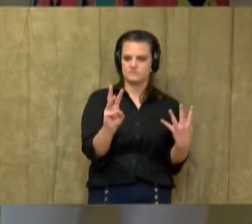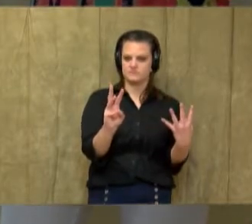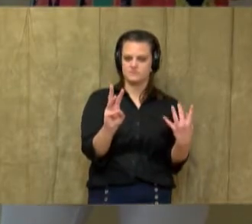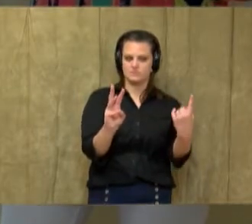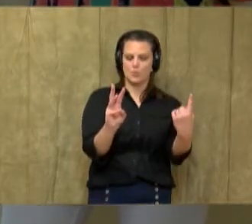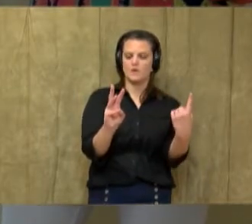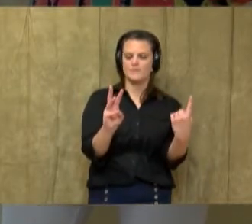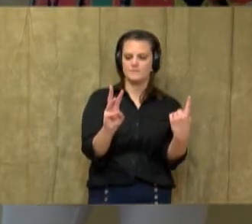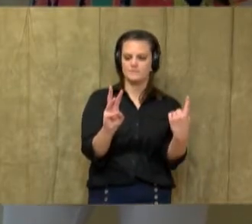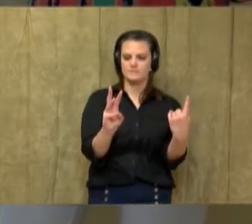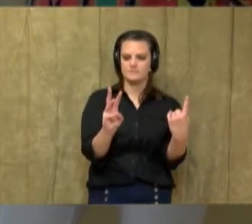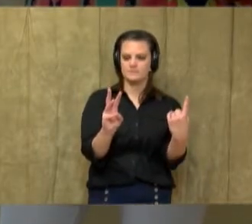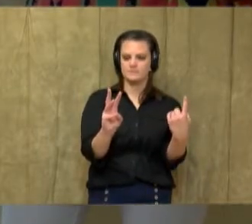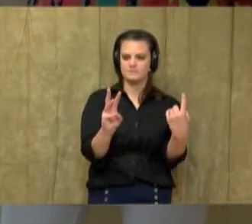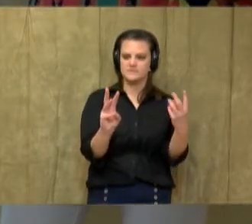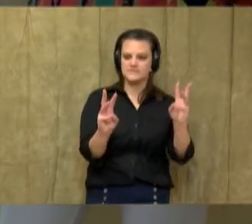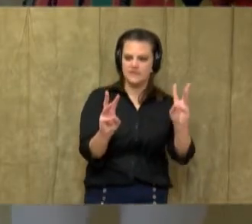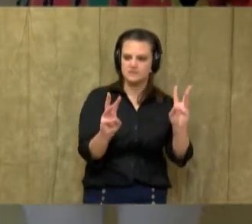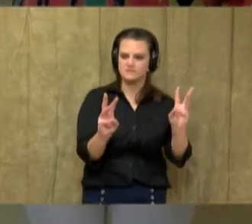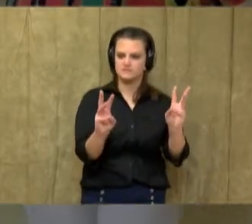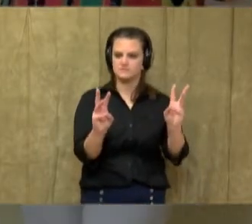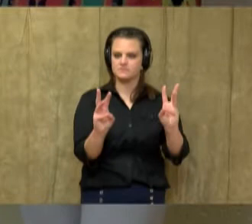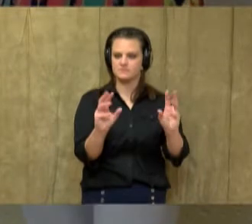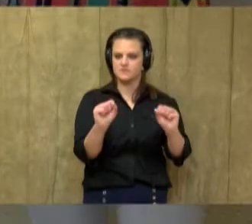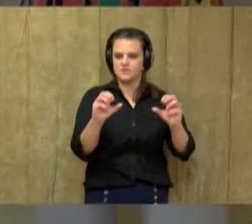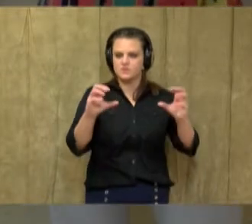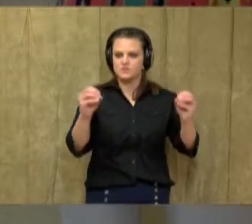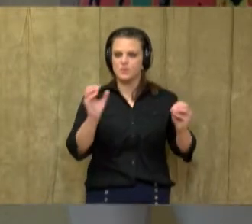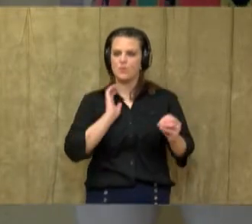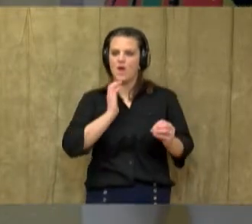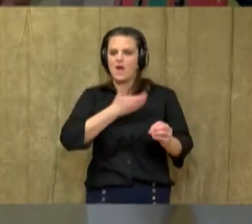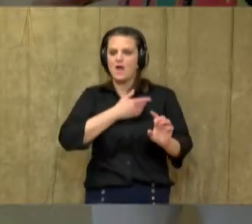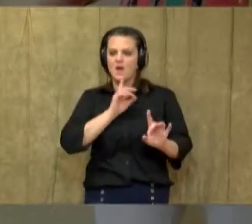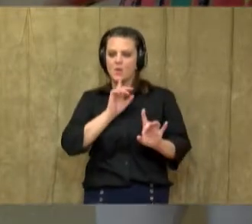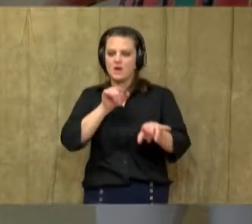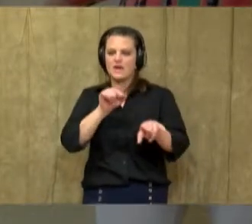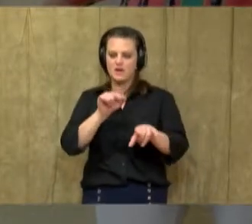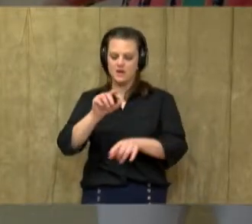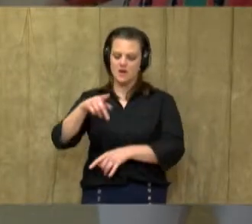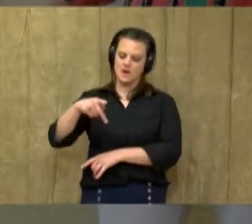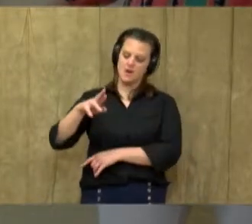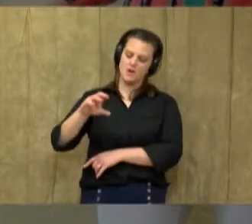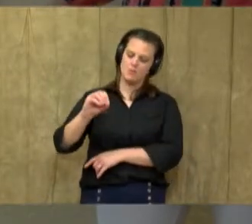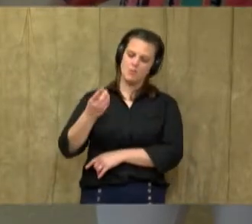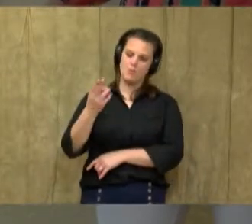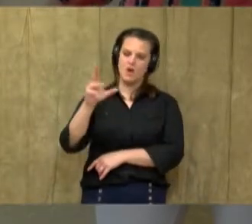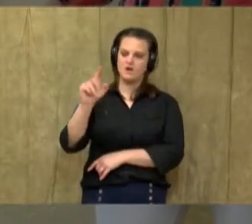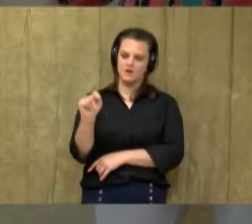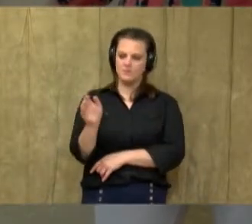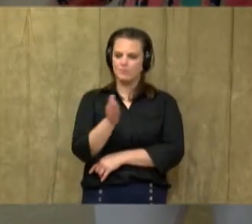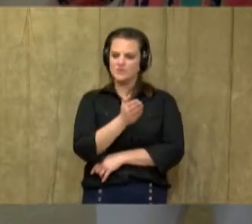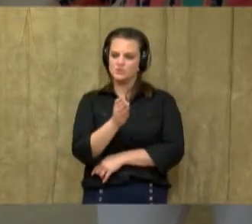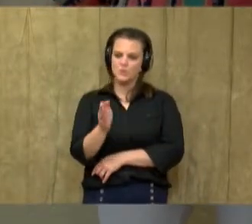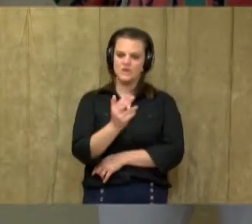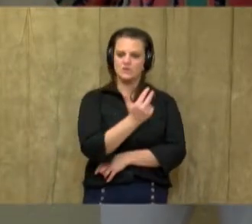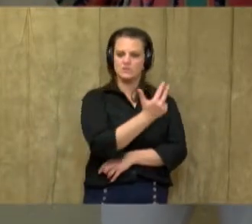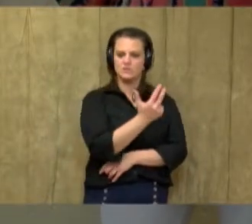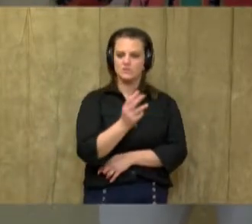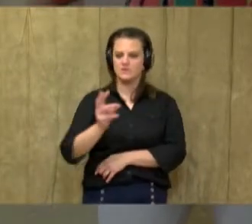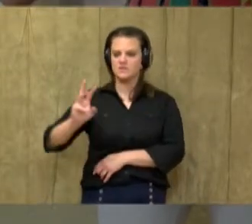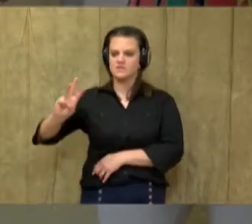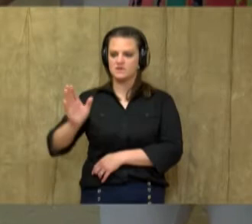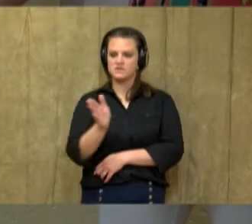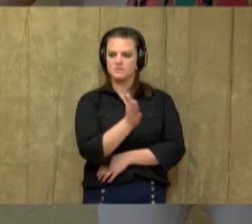or 1 of 6 is 6, so that our product had to be between 3 and